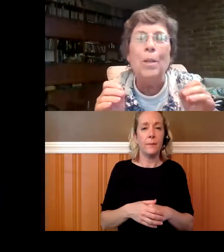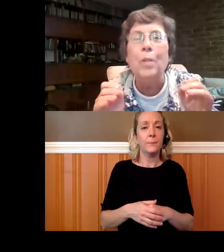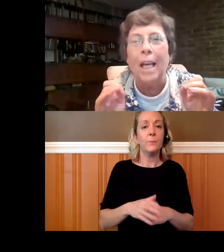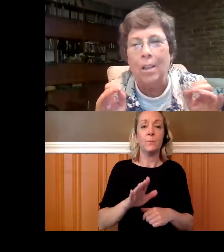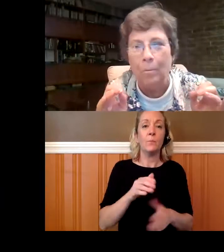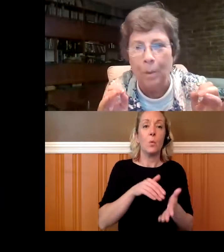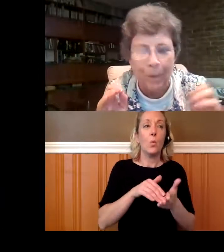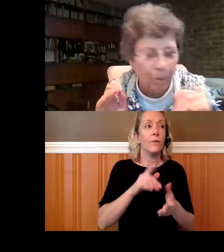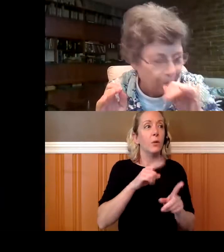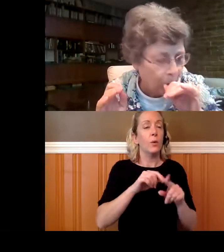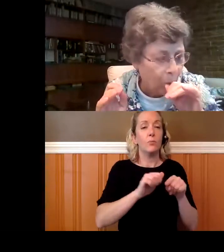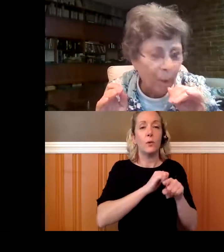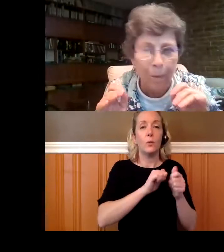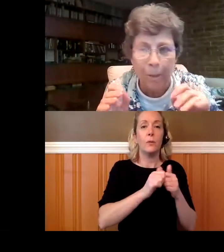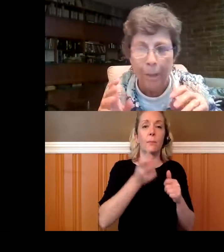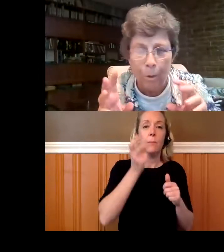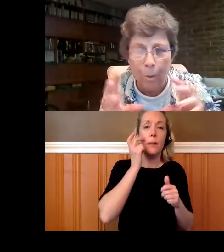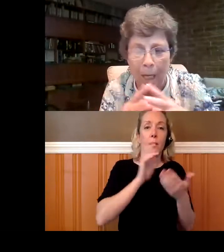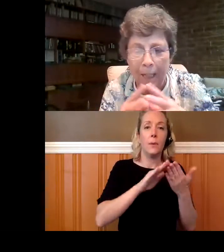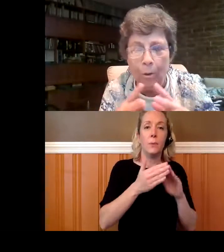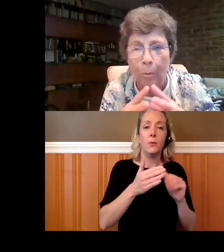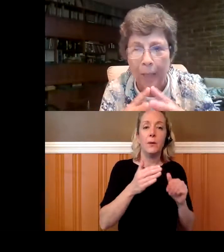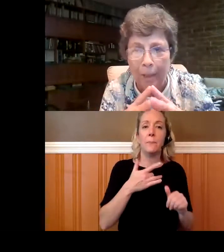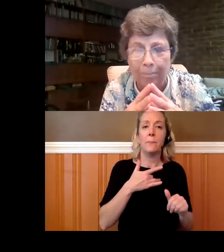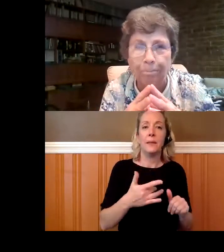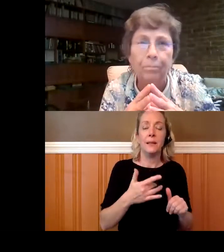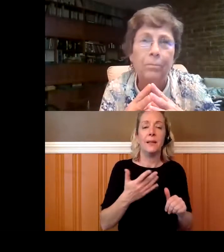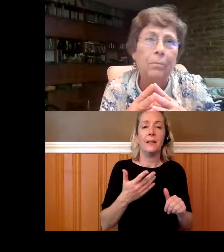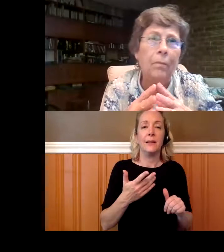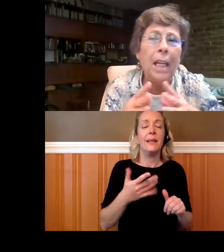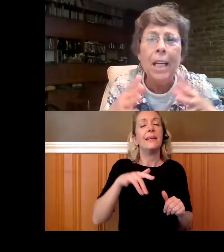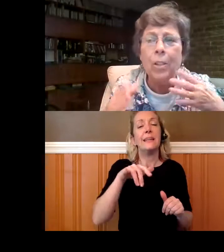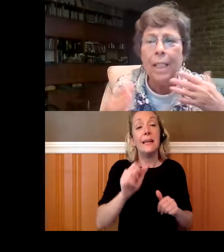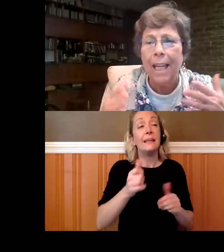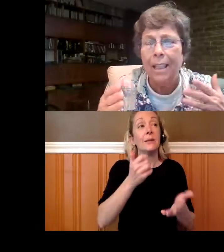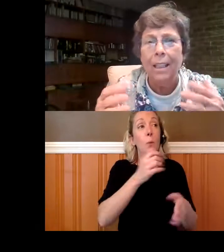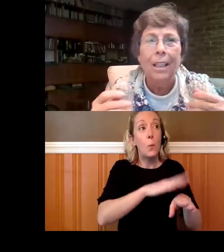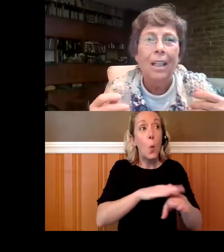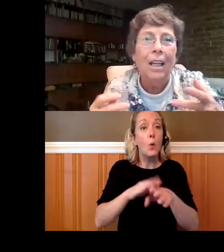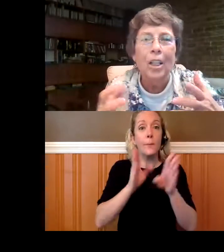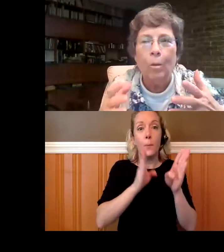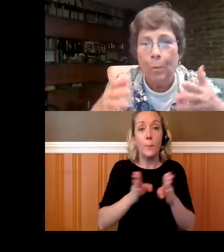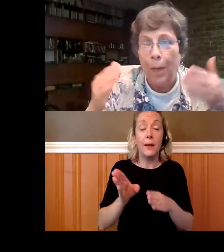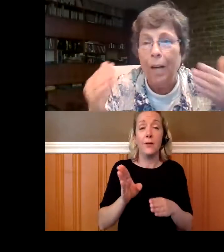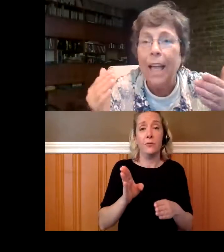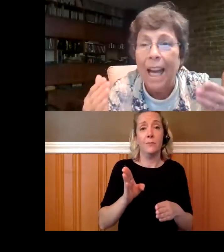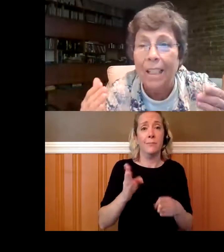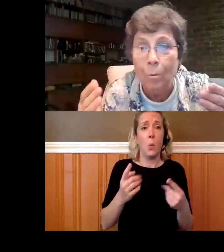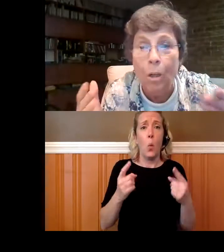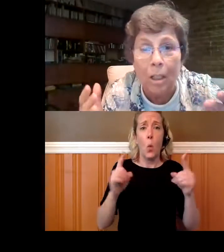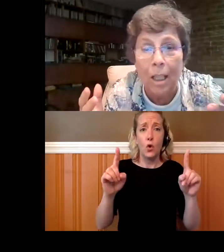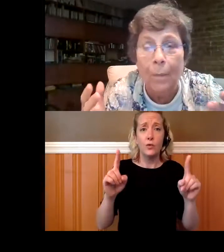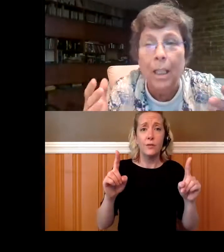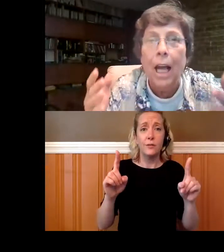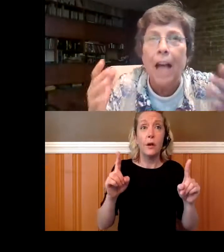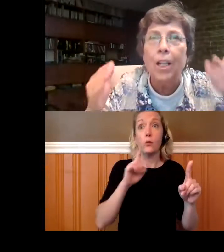hearing. And they understand that, preparing ahead, it works. I mean, actually that would be very good for the deafblind person to call